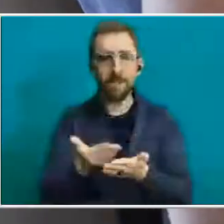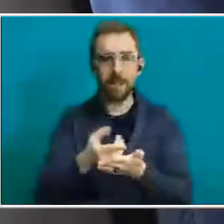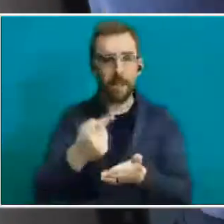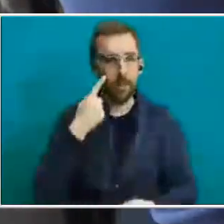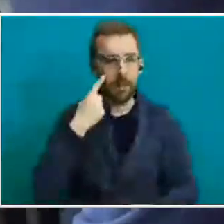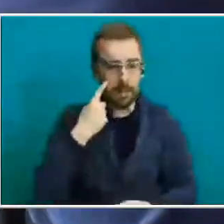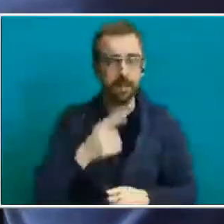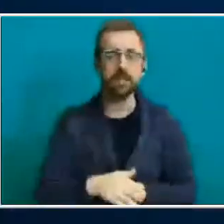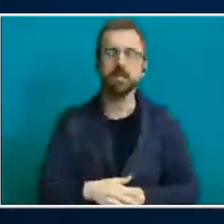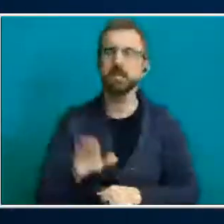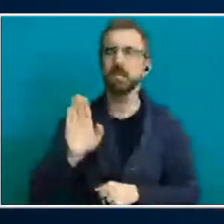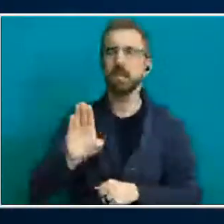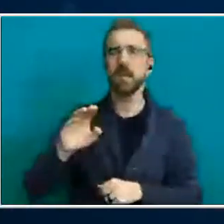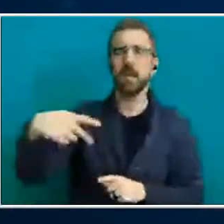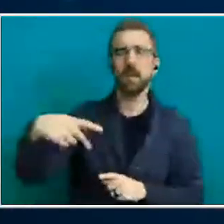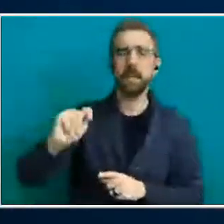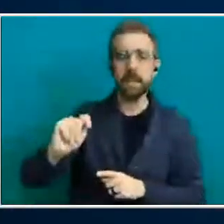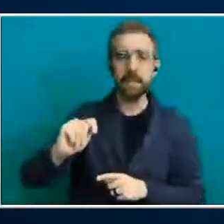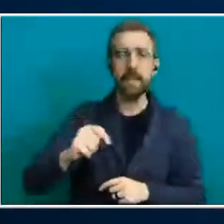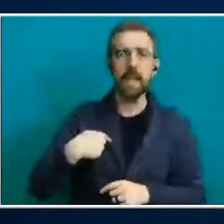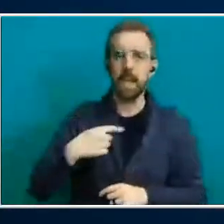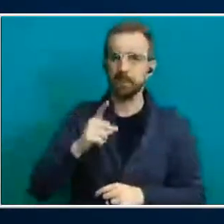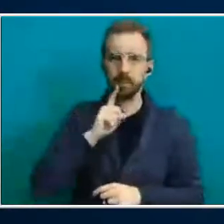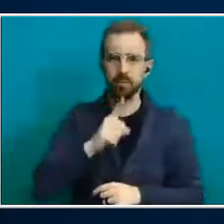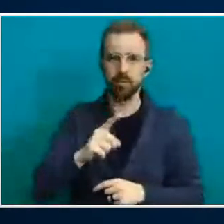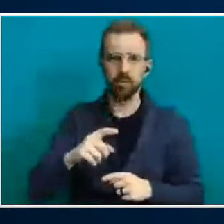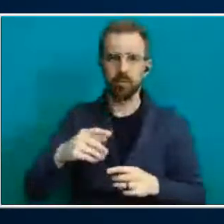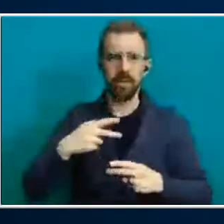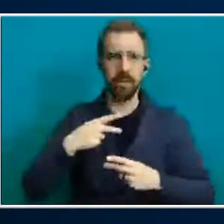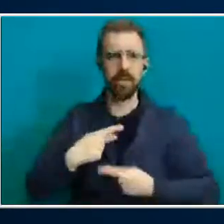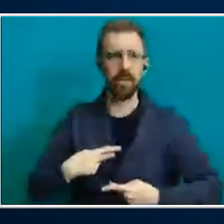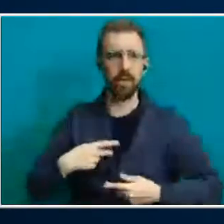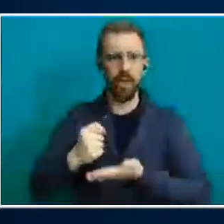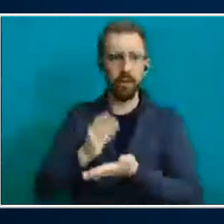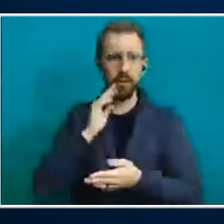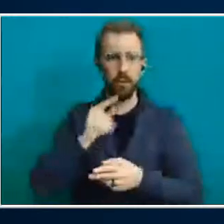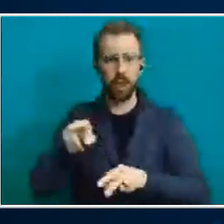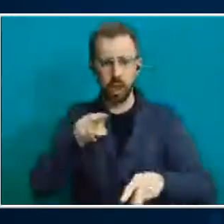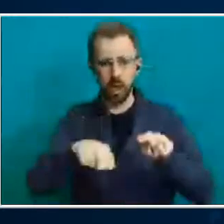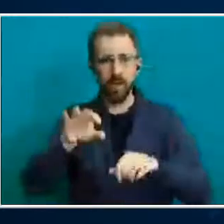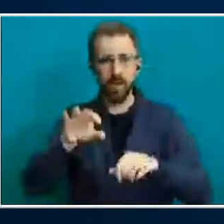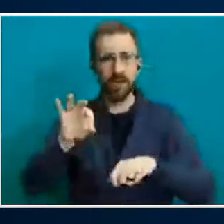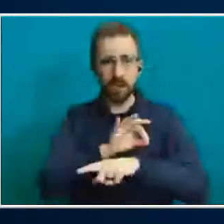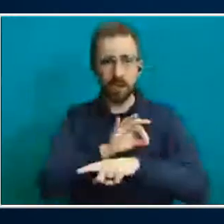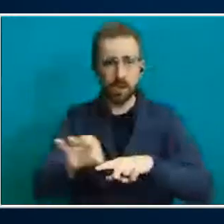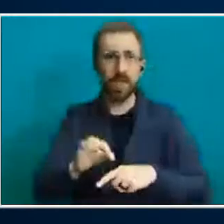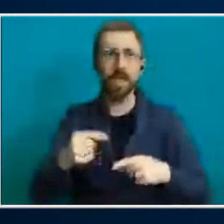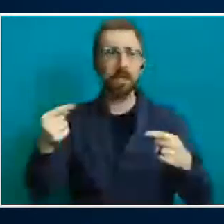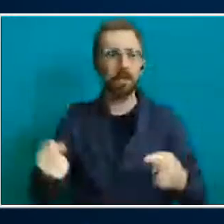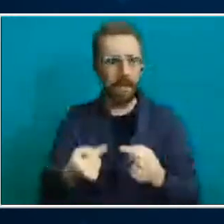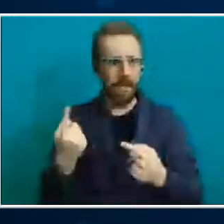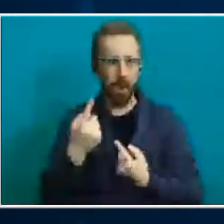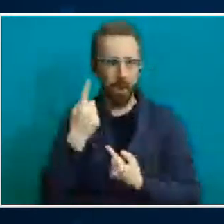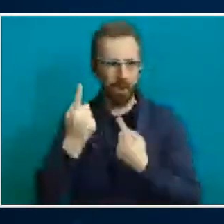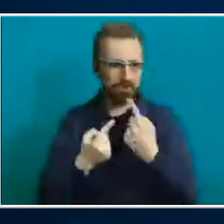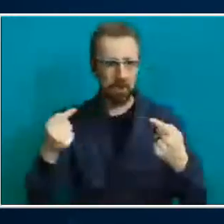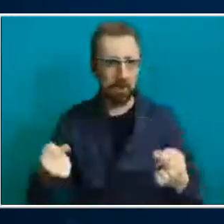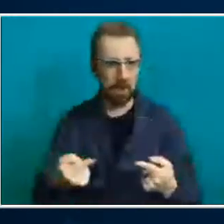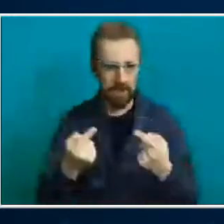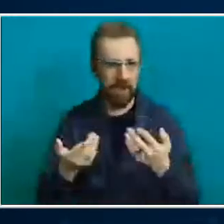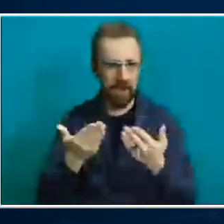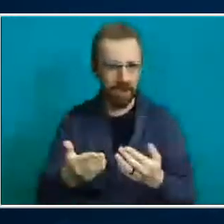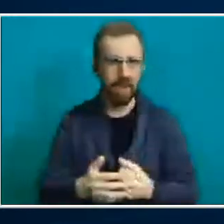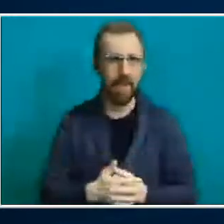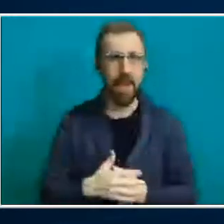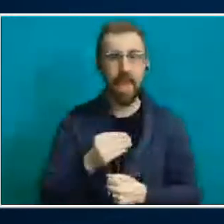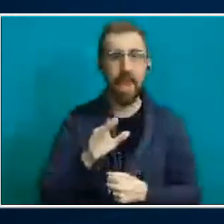physical therapy, I'm sure the physical therapist would look at her function, her pain. They always take a pain intake, and her function